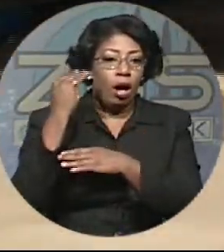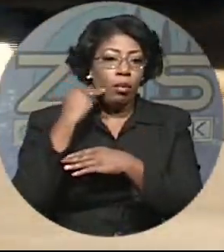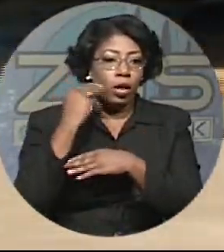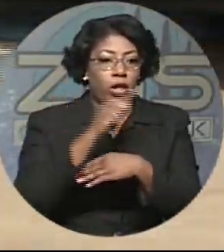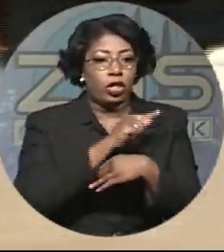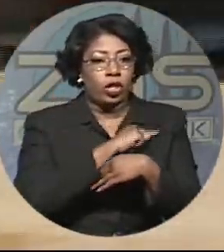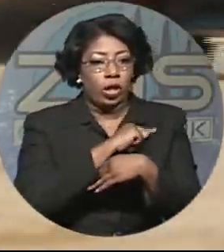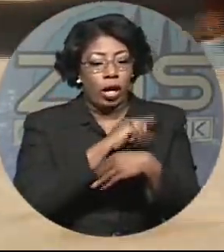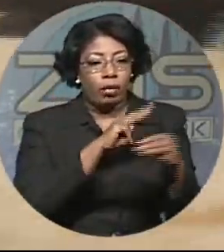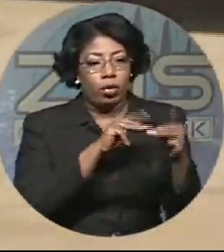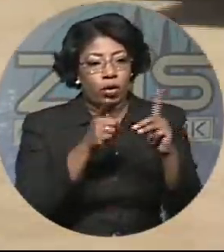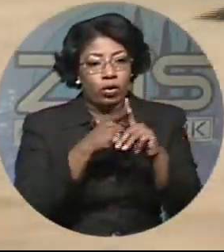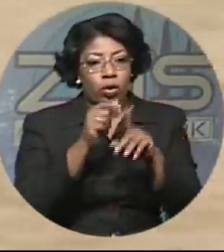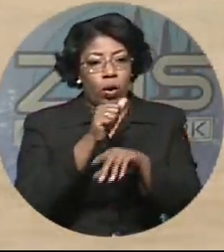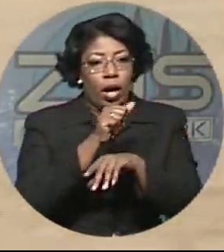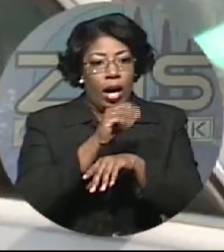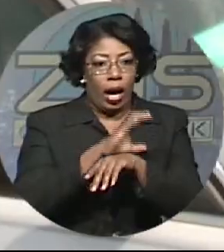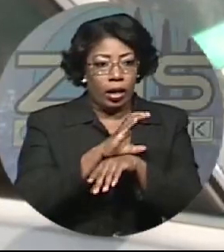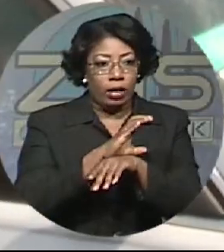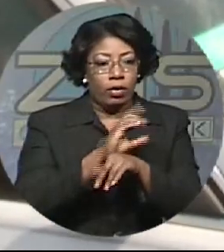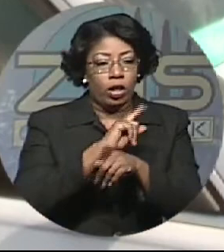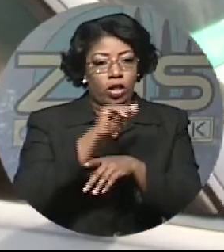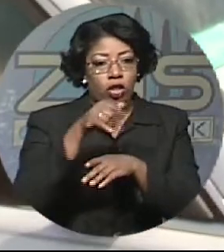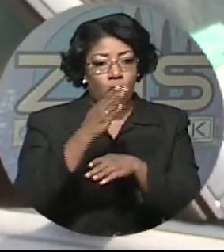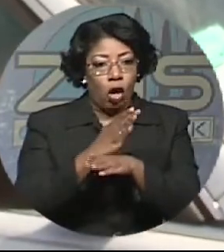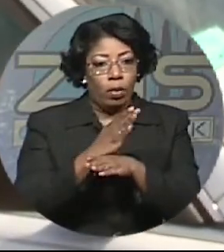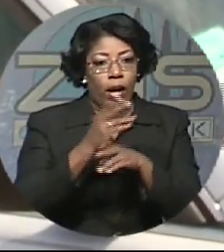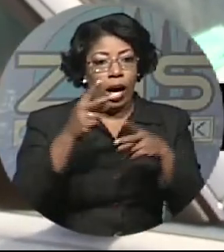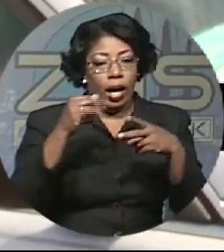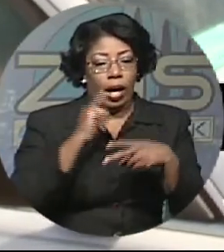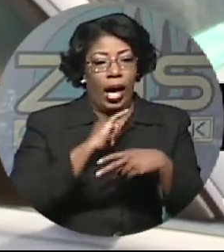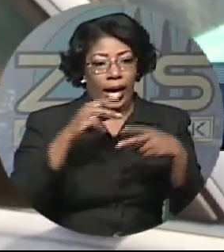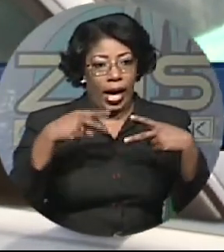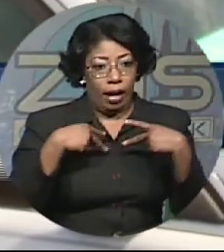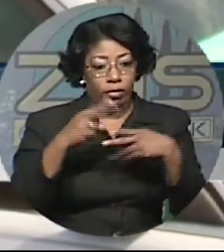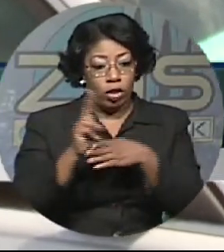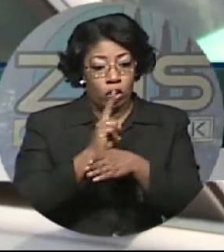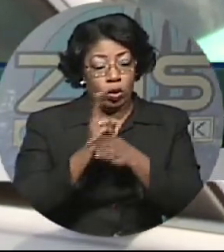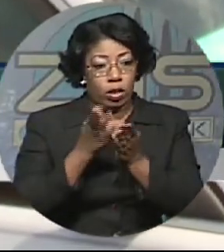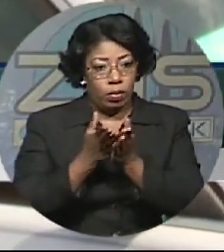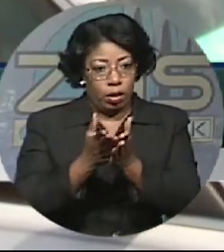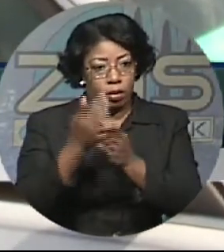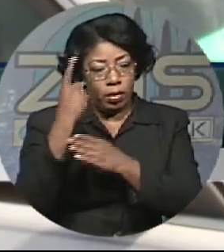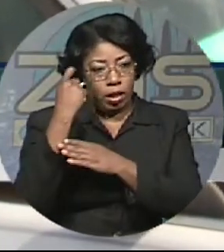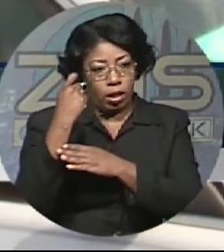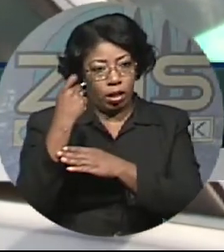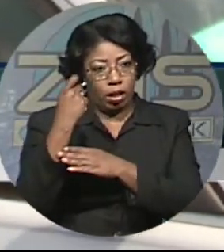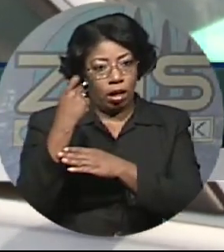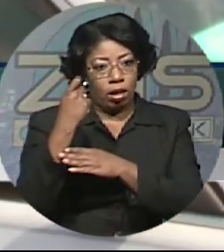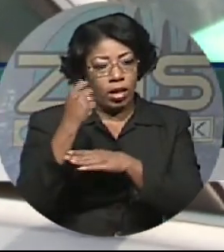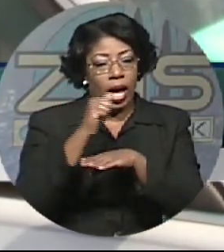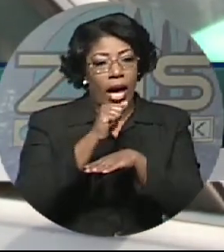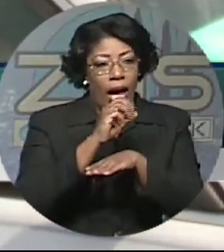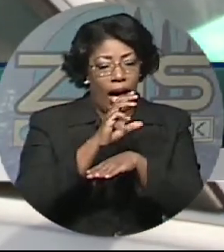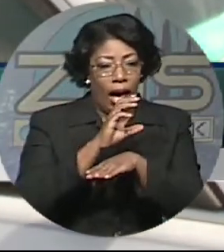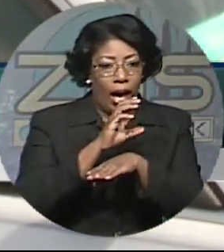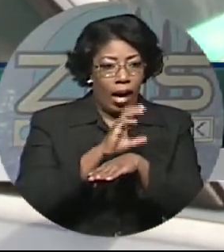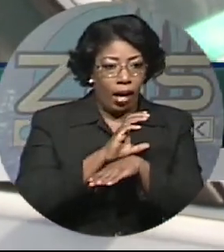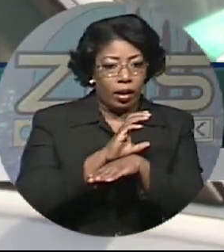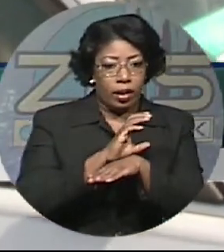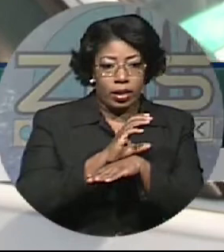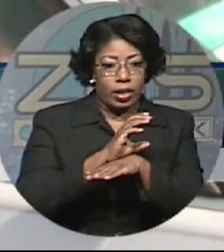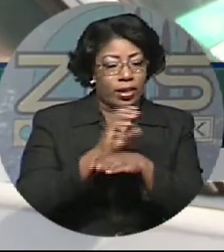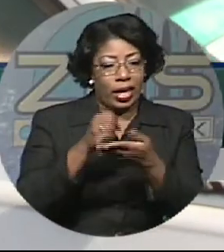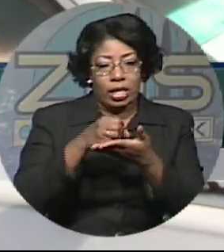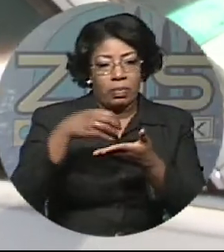after relocating to Acklands for her job. I have to use the mailboat because Acklands is very expensive. So I have to